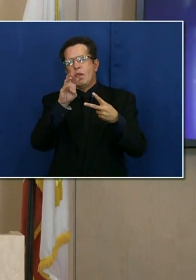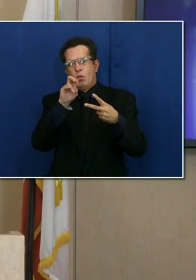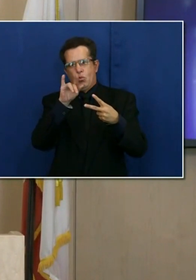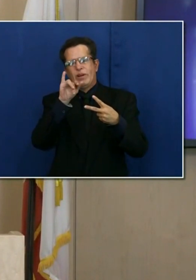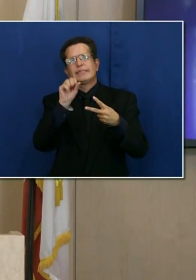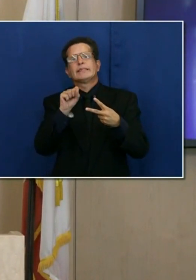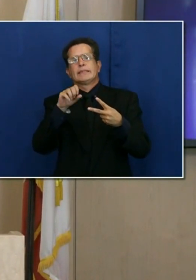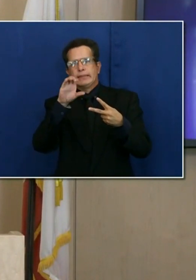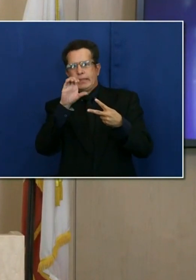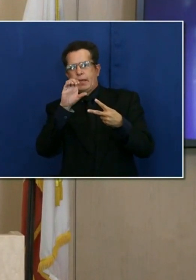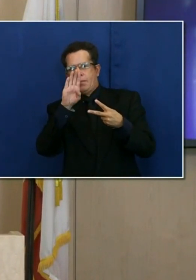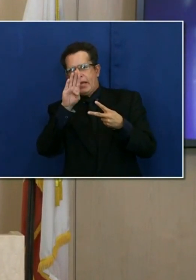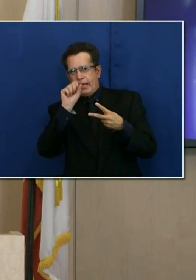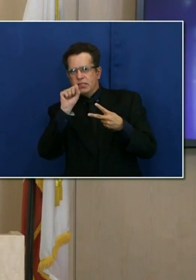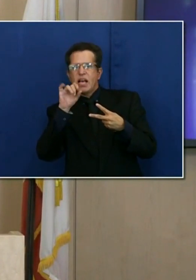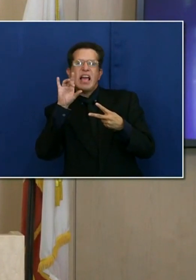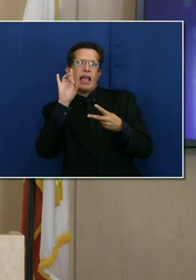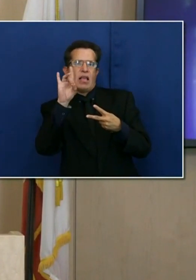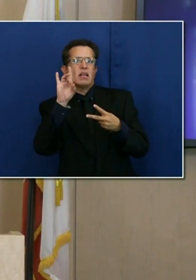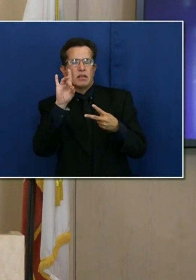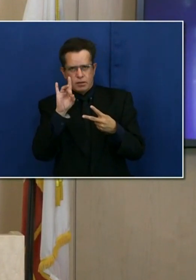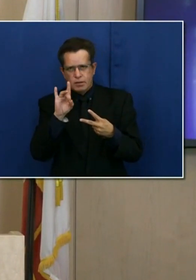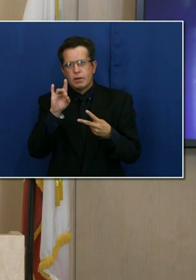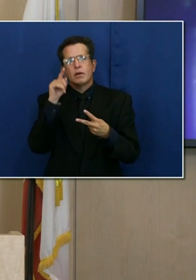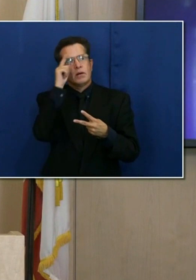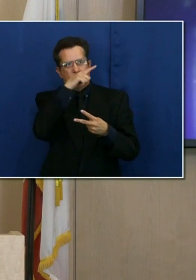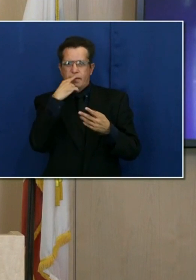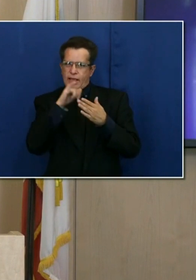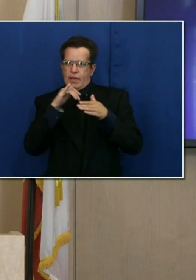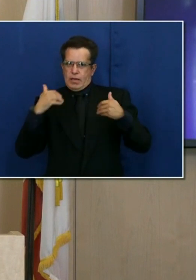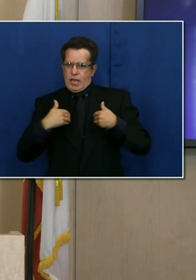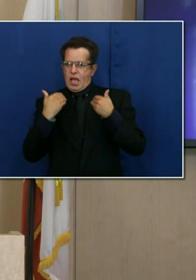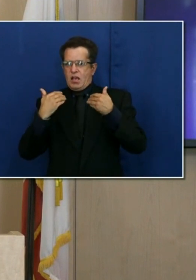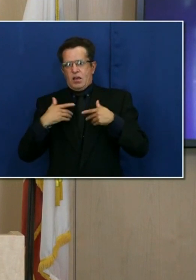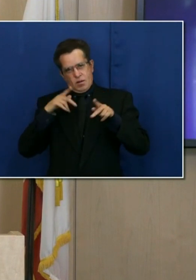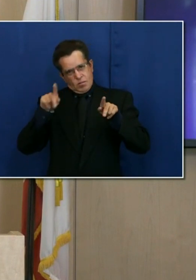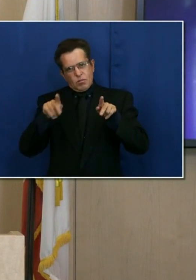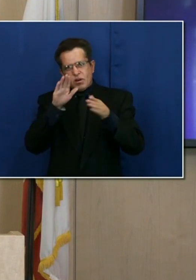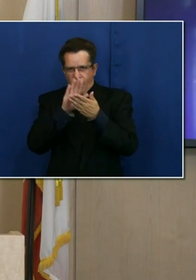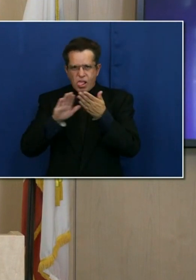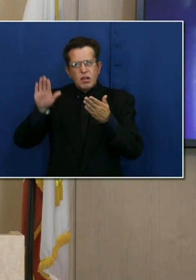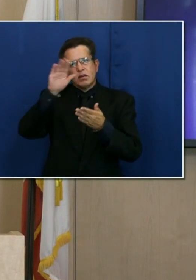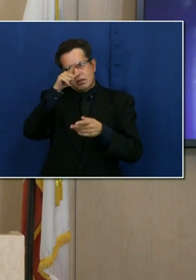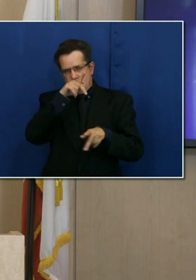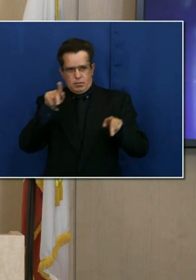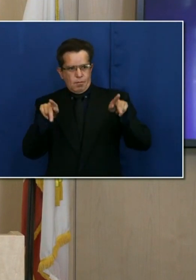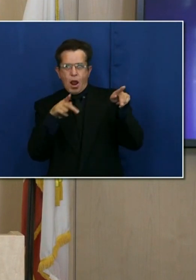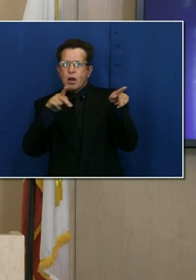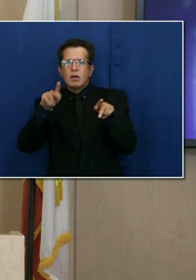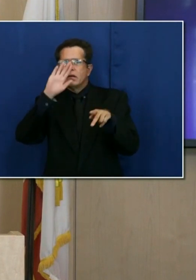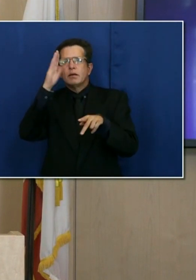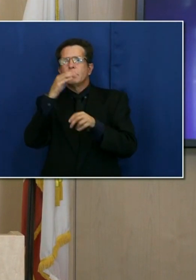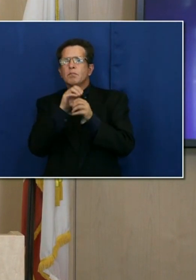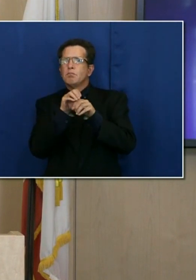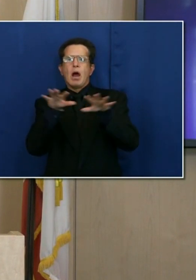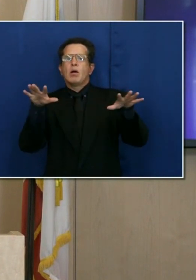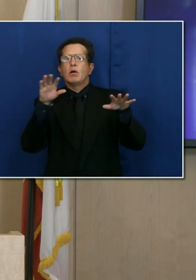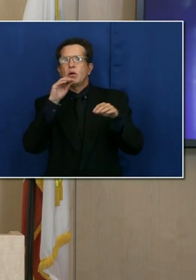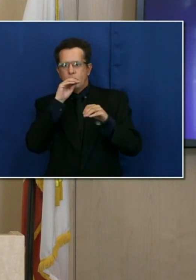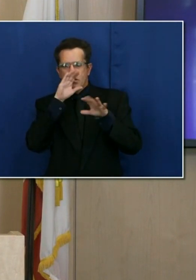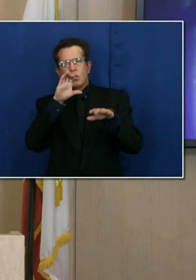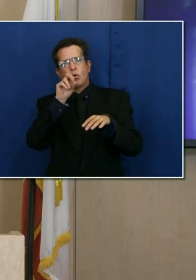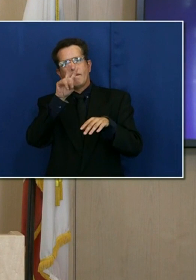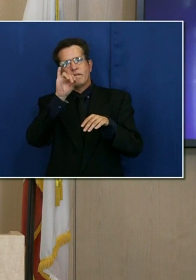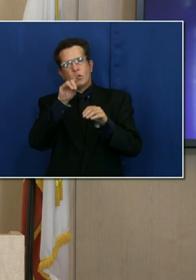Jacobs said yesterday, young people, especially college students who are partying, are partially responsible for the COVID cases, but it did not appear to reflect that in